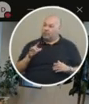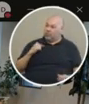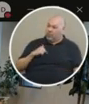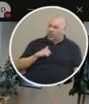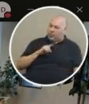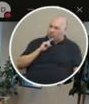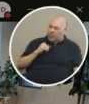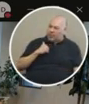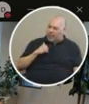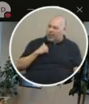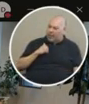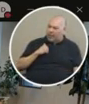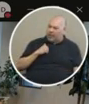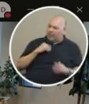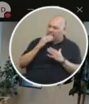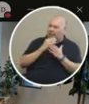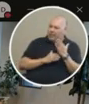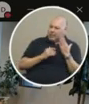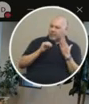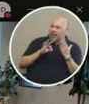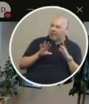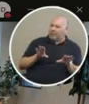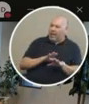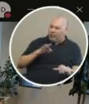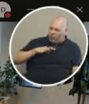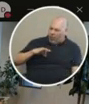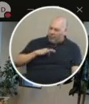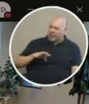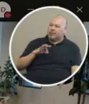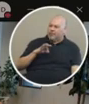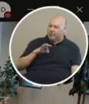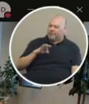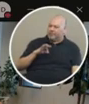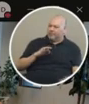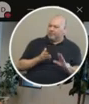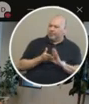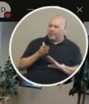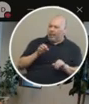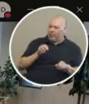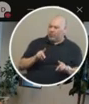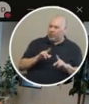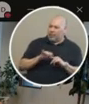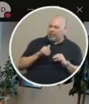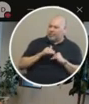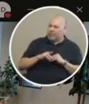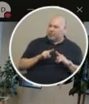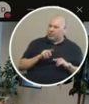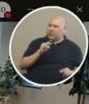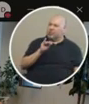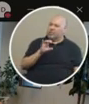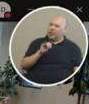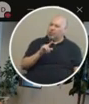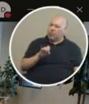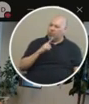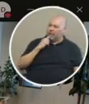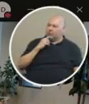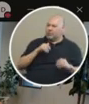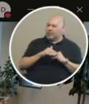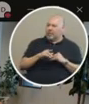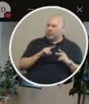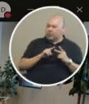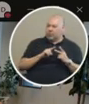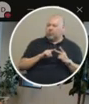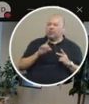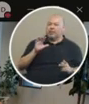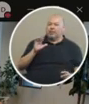actually got a list of nonprofit opportunities that I sent over to Nicole, and I also sent over